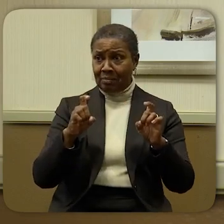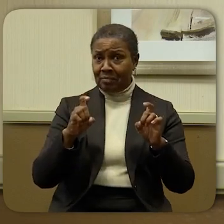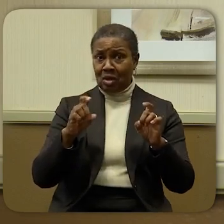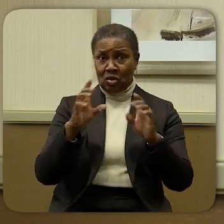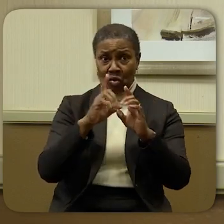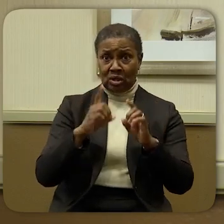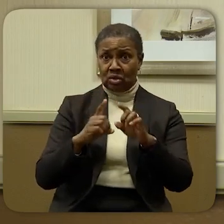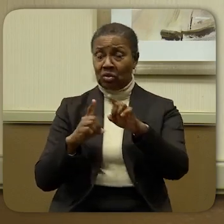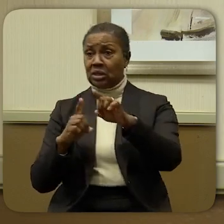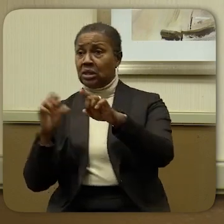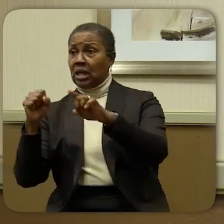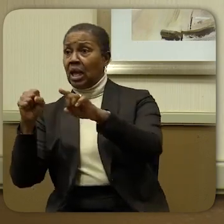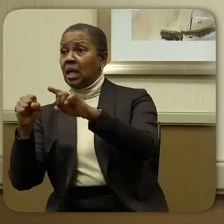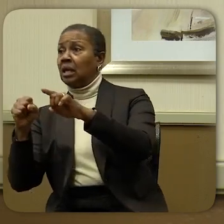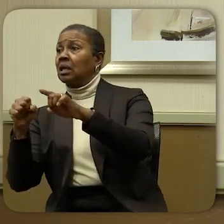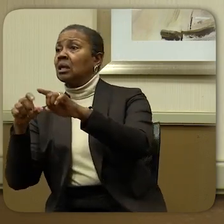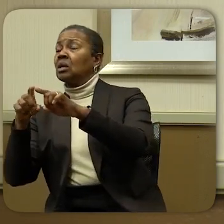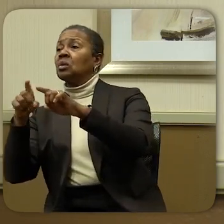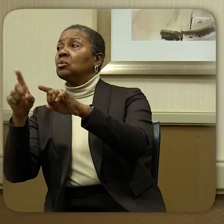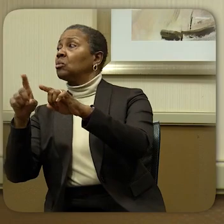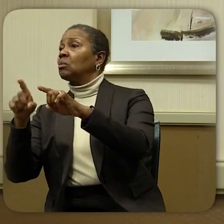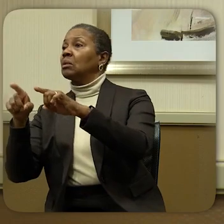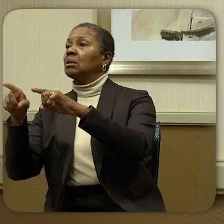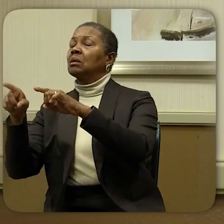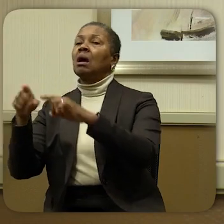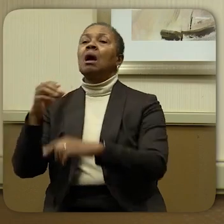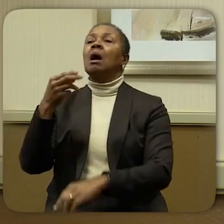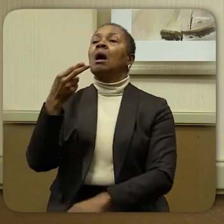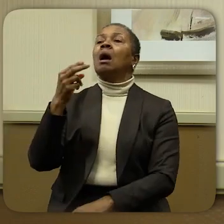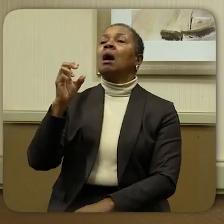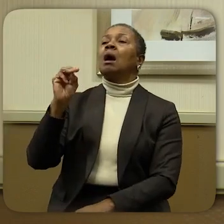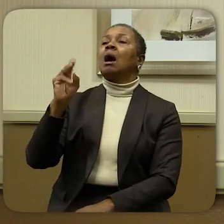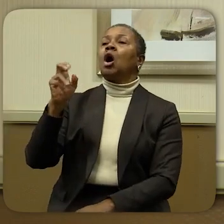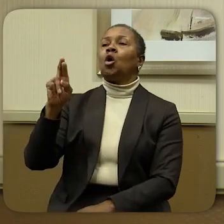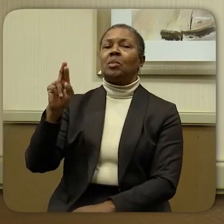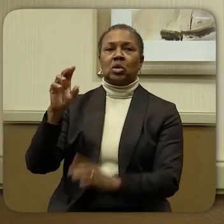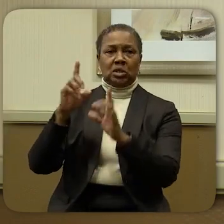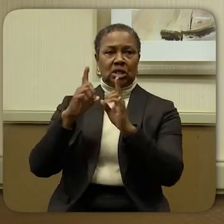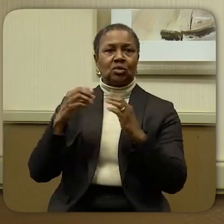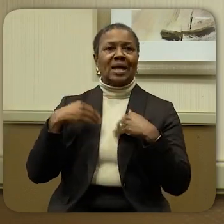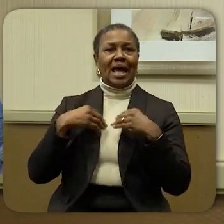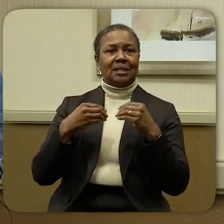Your district is? What district are you in? Homer? Yeah.